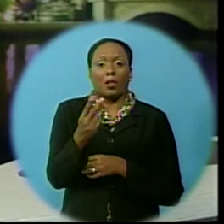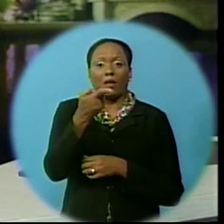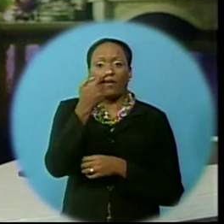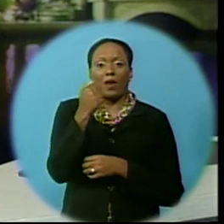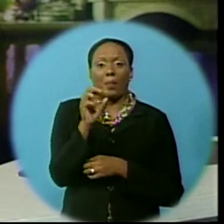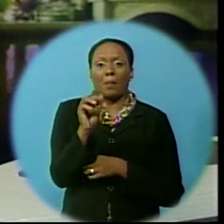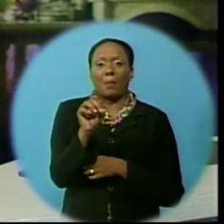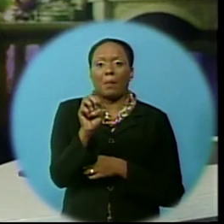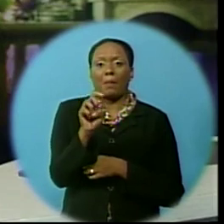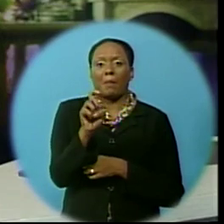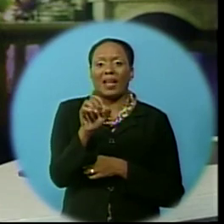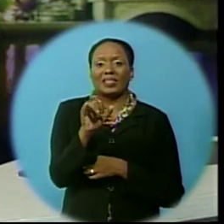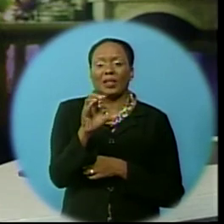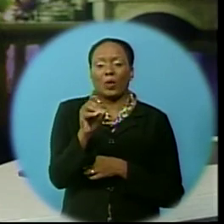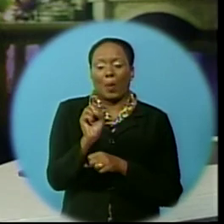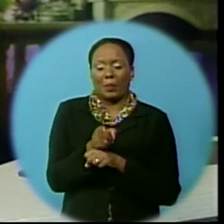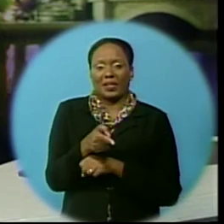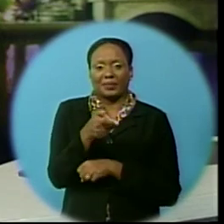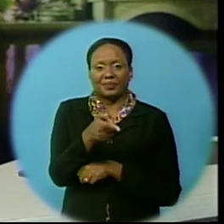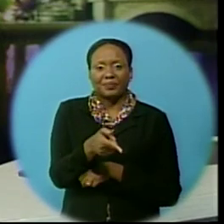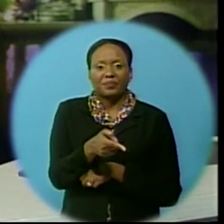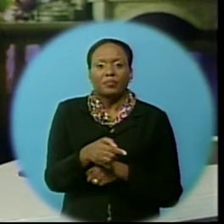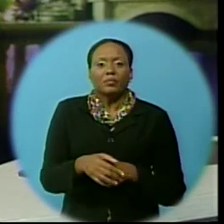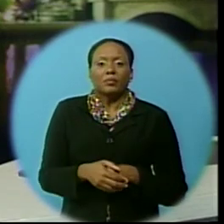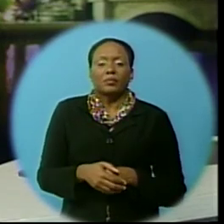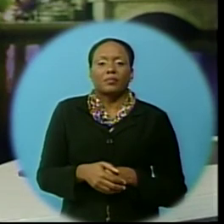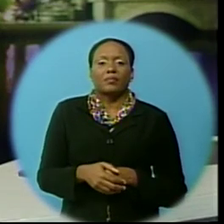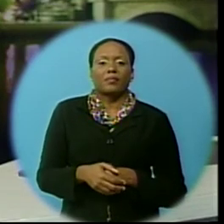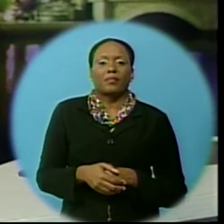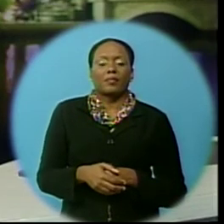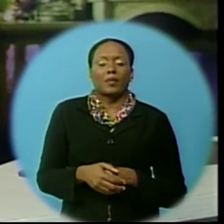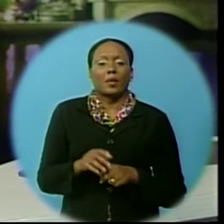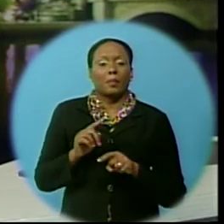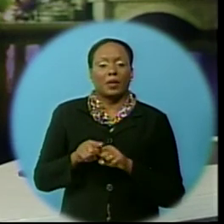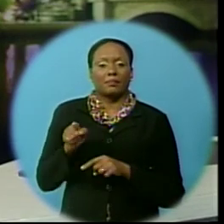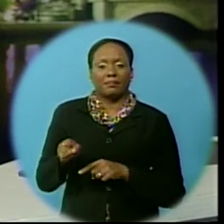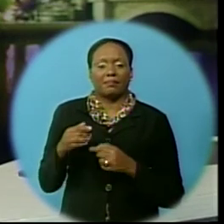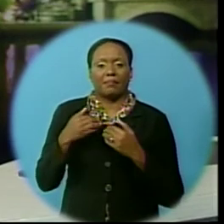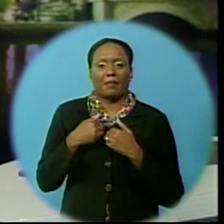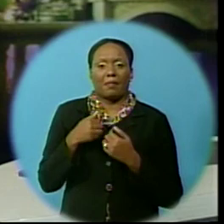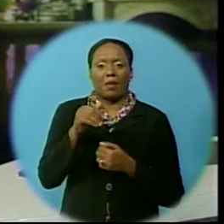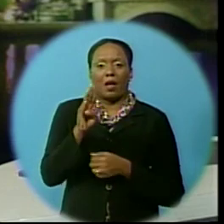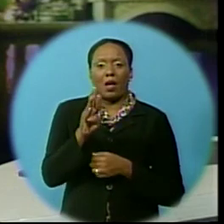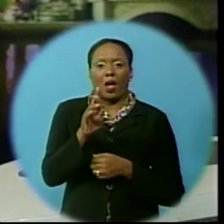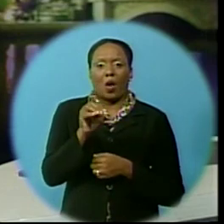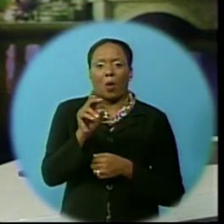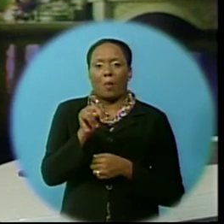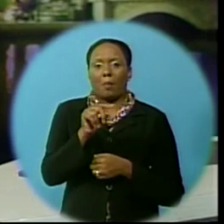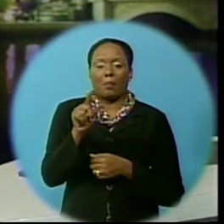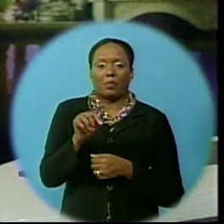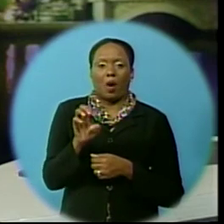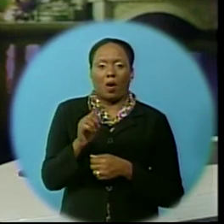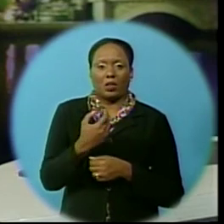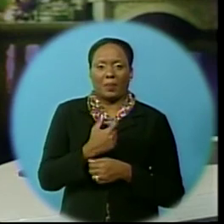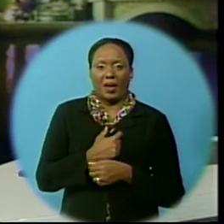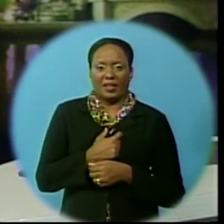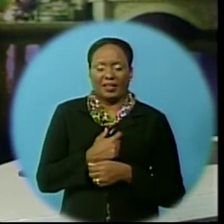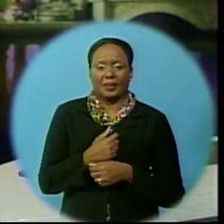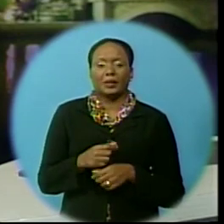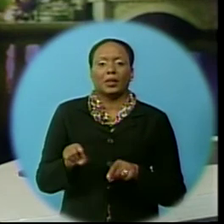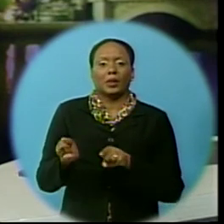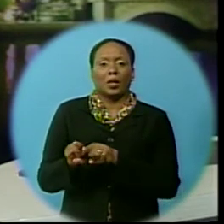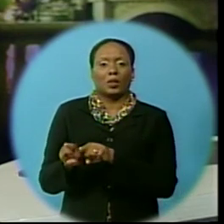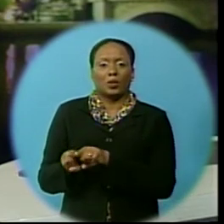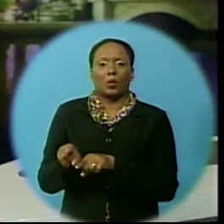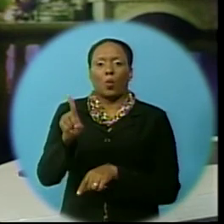of Mexico 9-11, 2-11, thus becoming the joint bronze medalists with the other losing semi-finalist. Meanwhile,